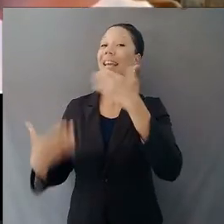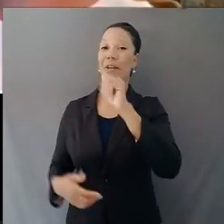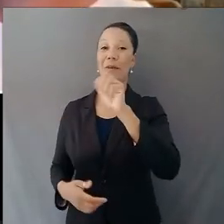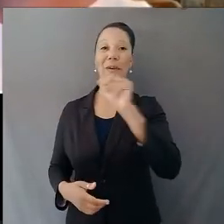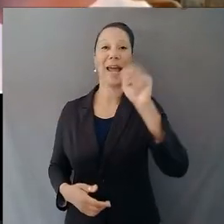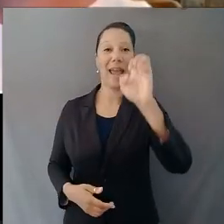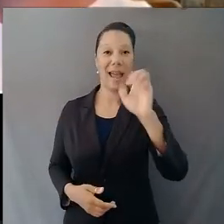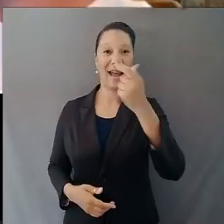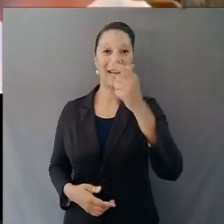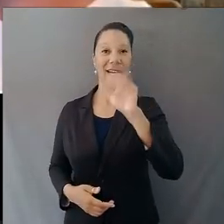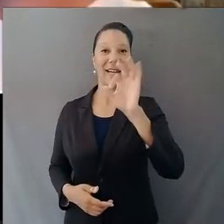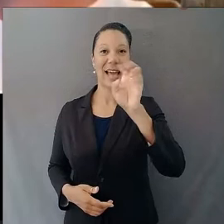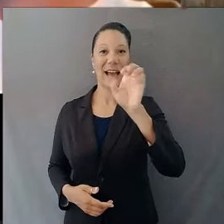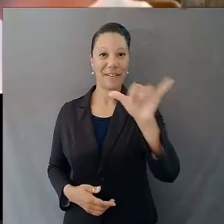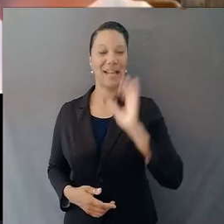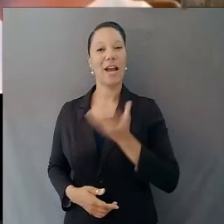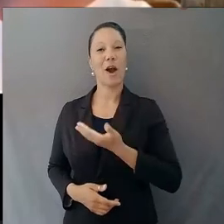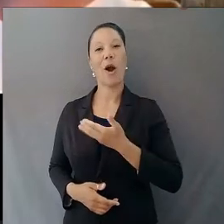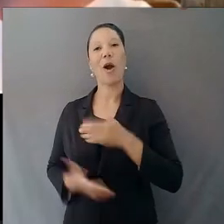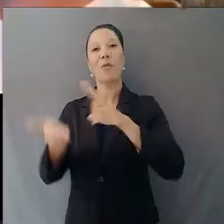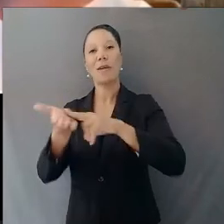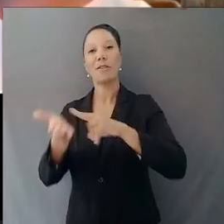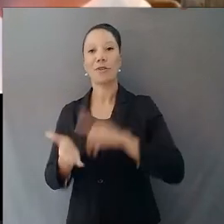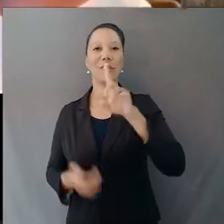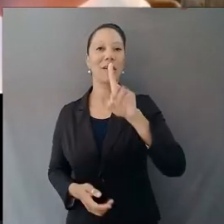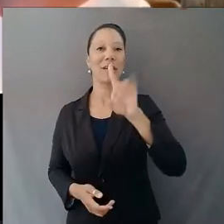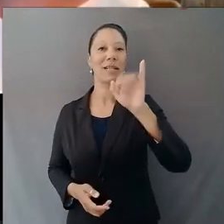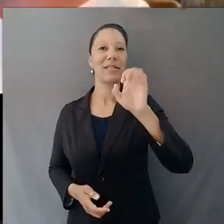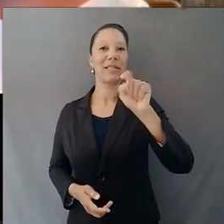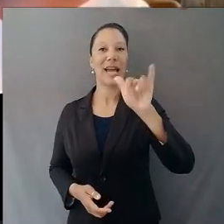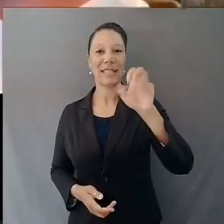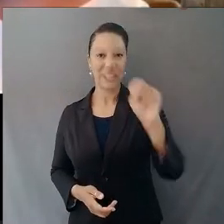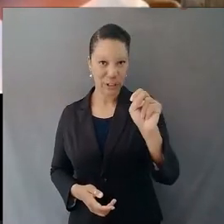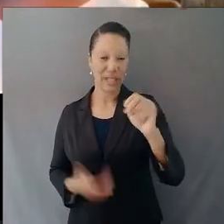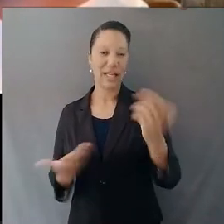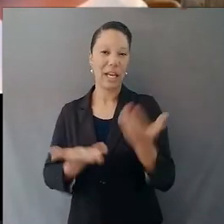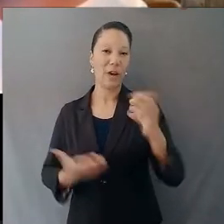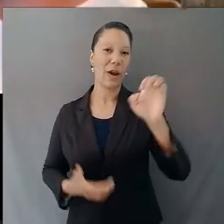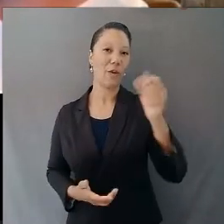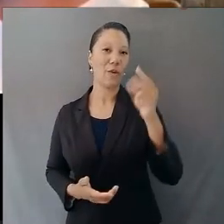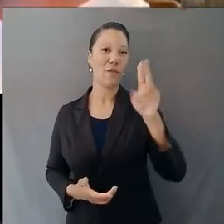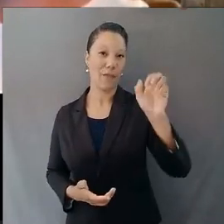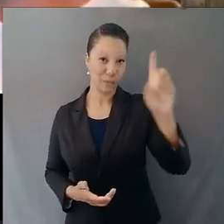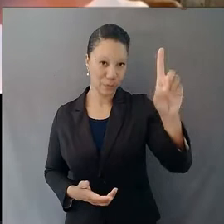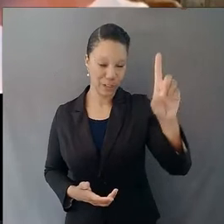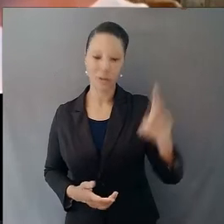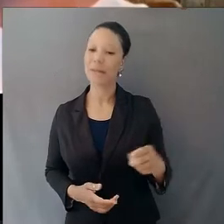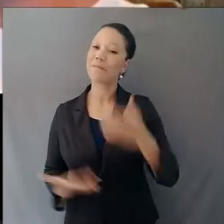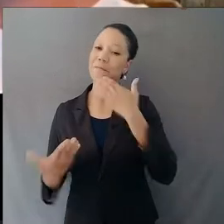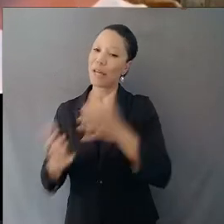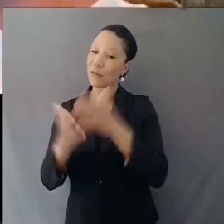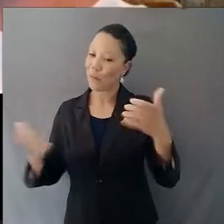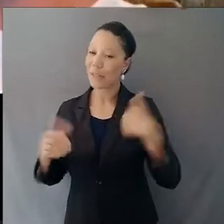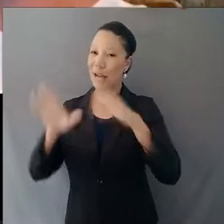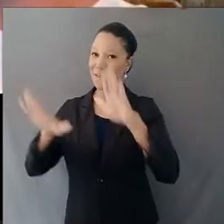registered dietitian here at Elk Grove Unified School District. Thank you very much, and we wish you a great weekend. Thank you